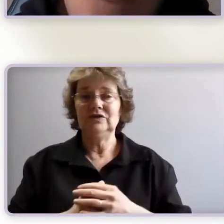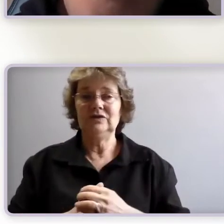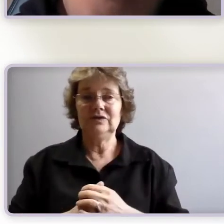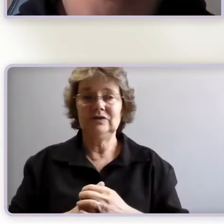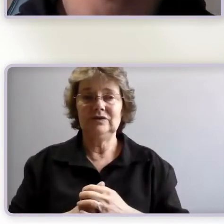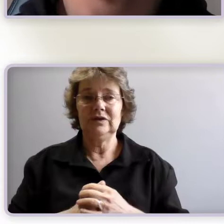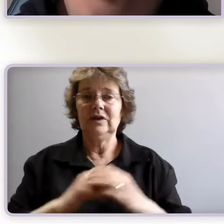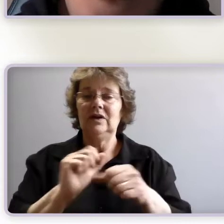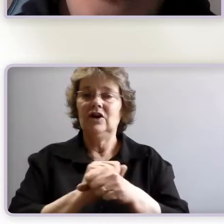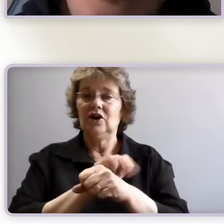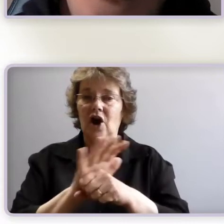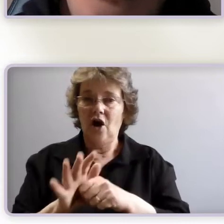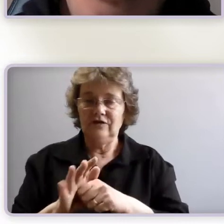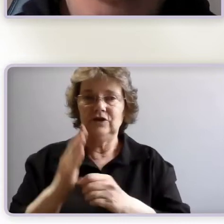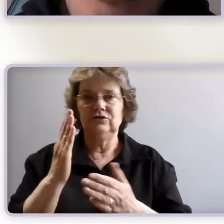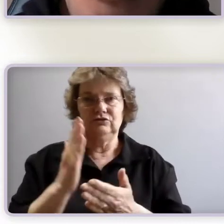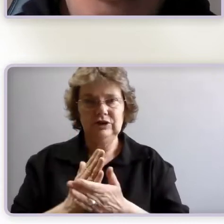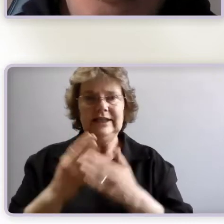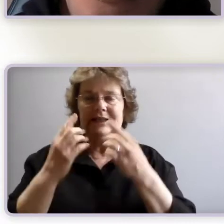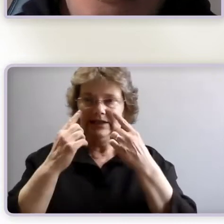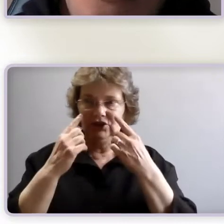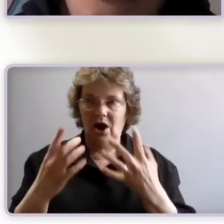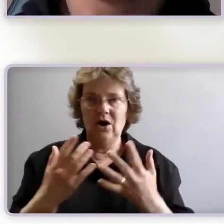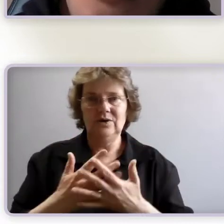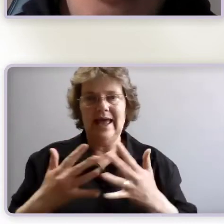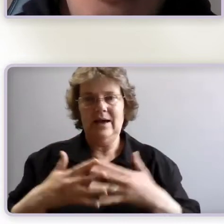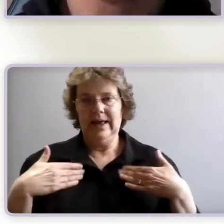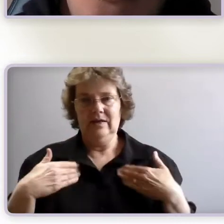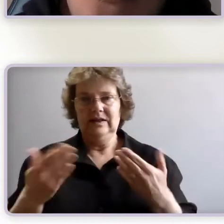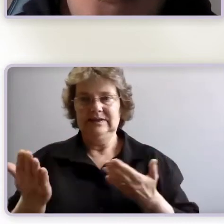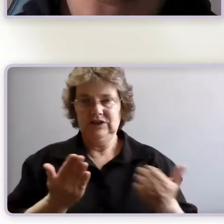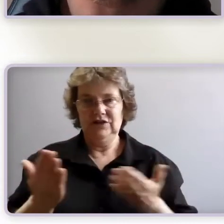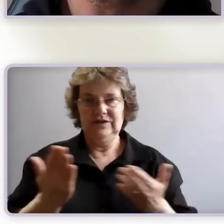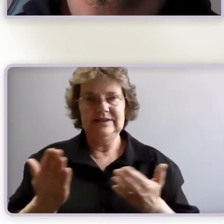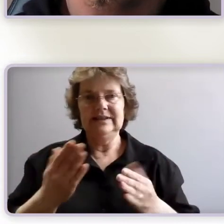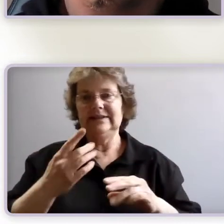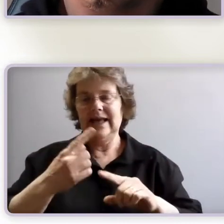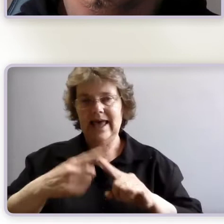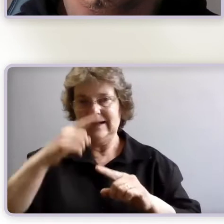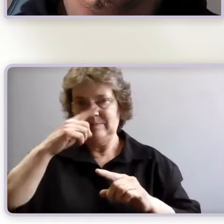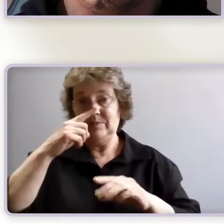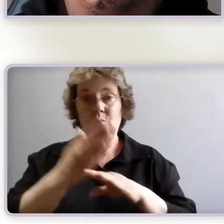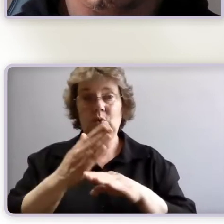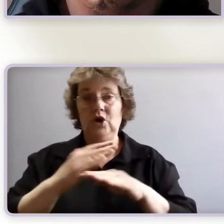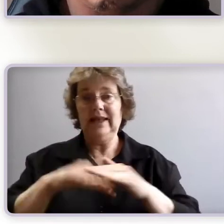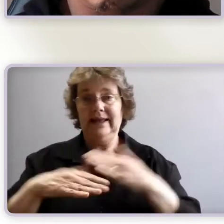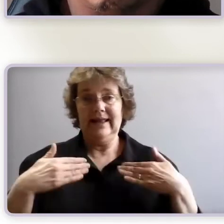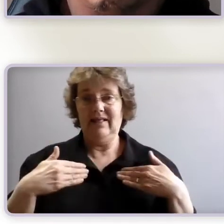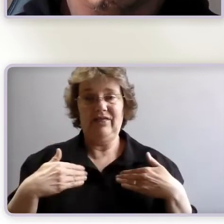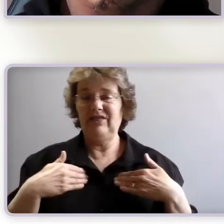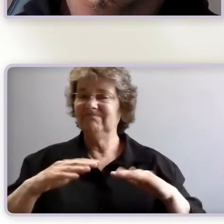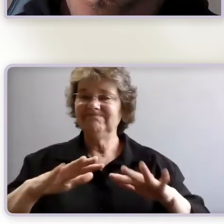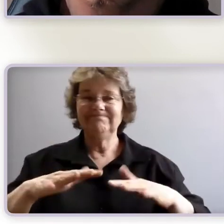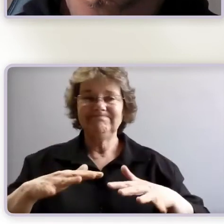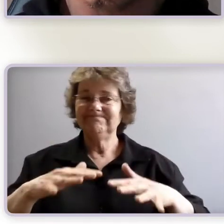COVID really highlighted how health services and workers aren't great at understanding disability. What